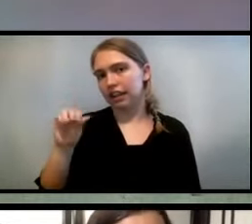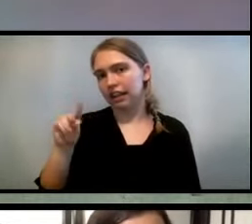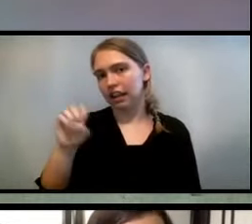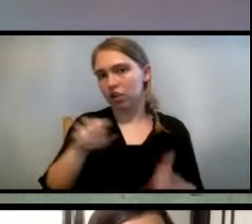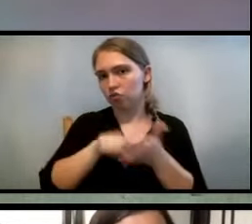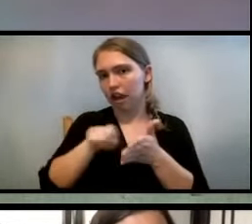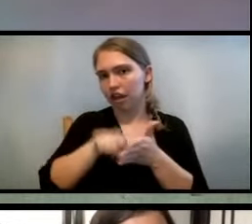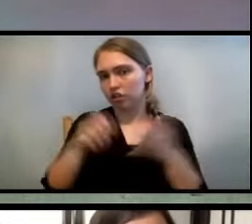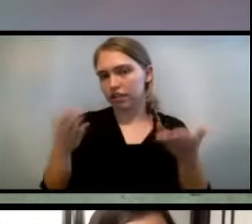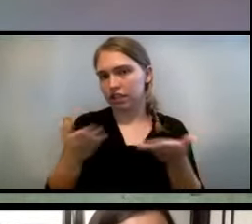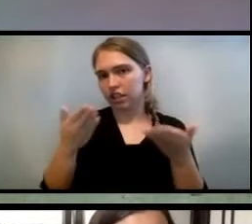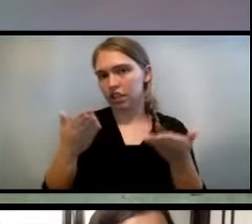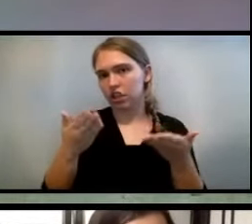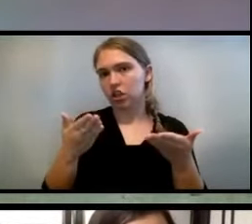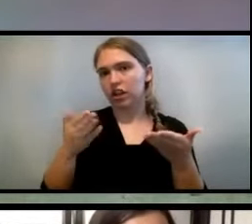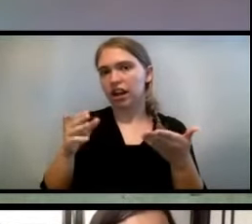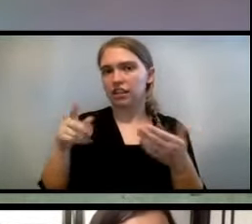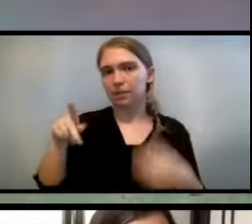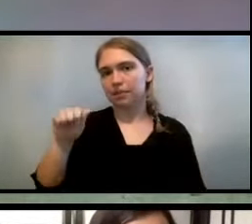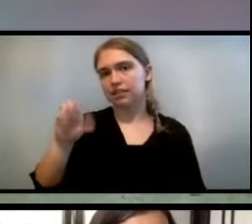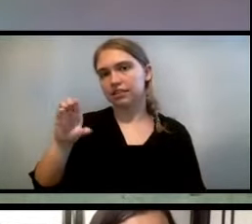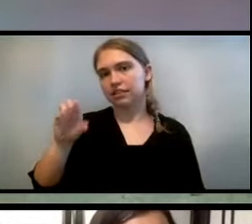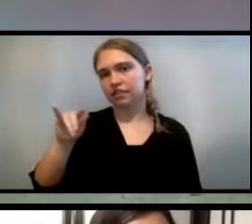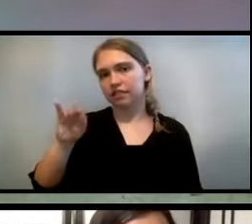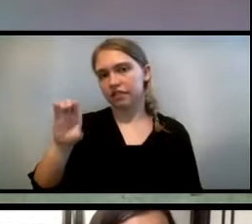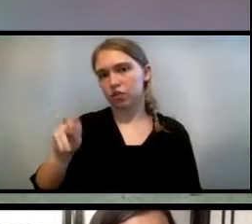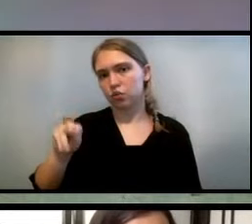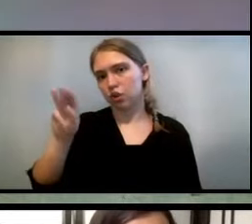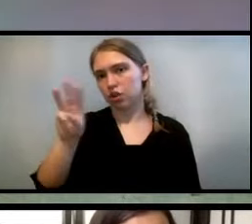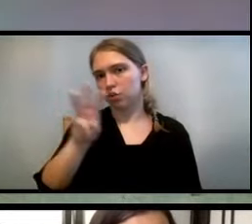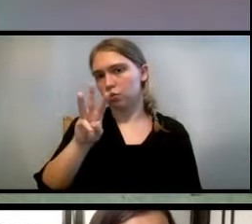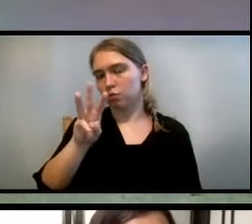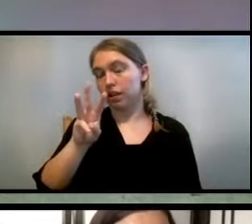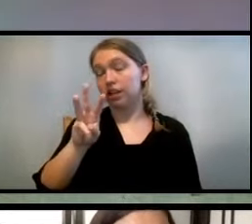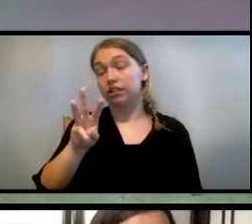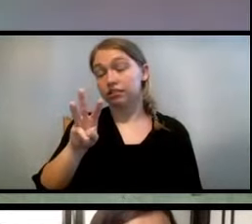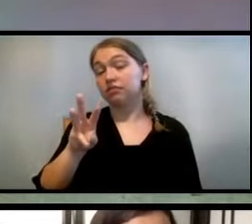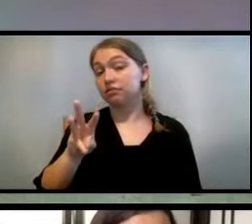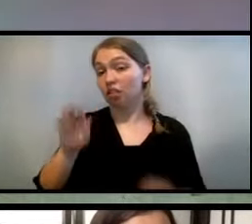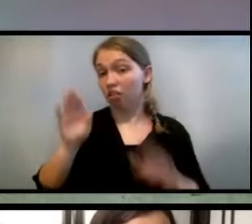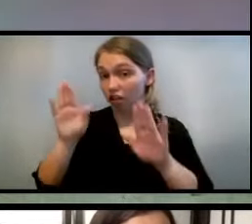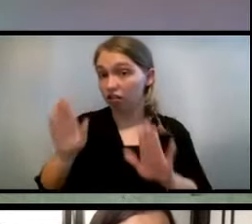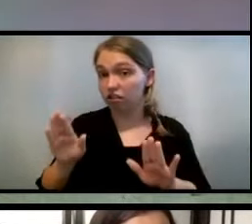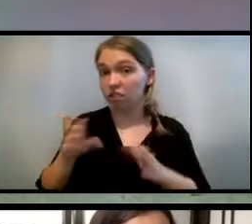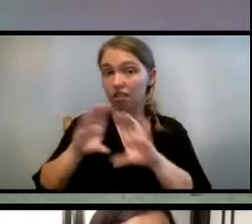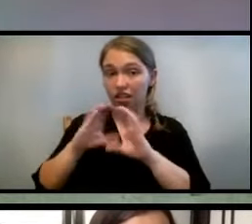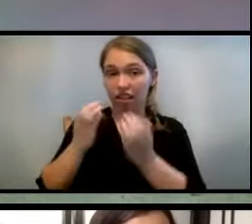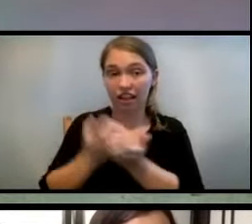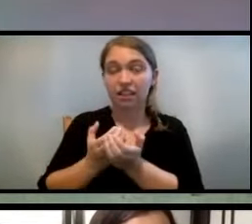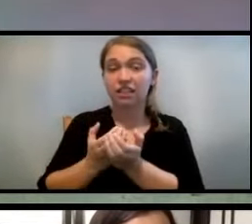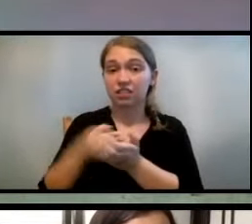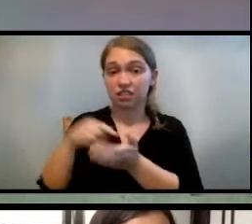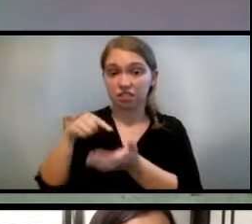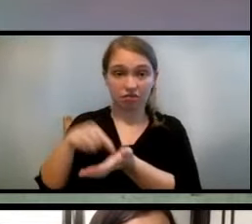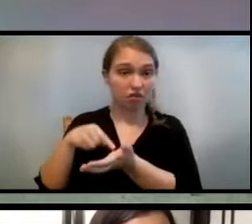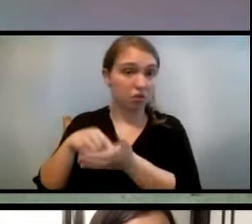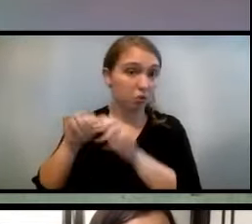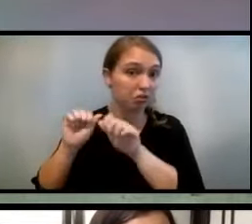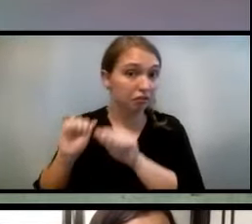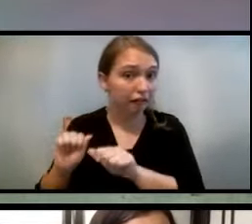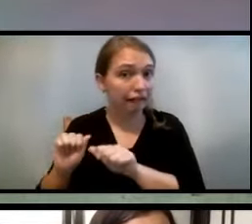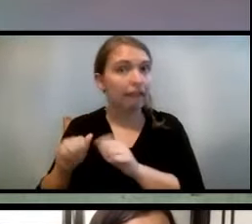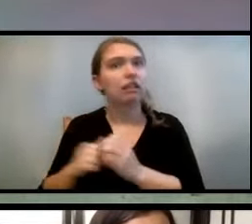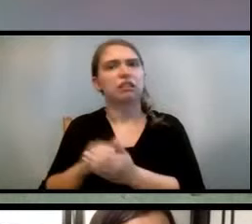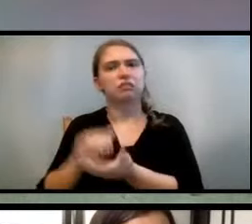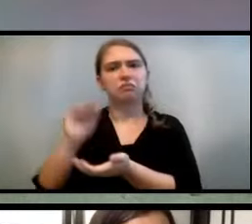an invaluable resource. Their classes are extremely affordable. They have weekend classes, and they have, like, a